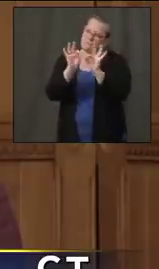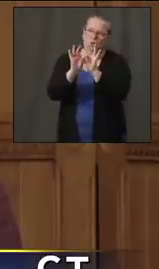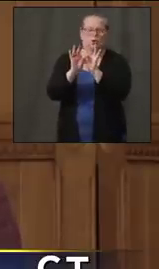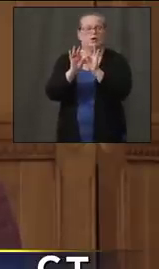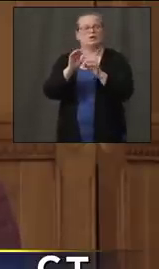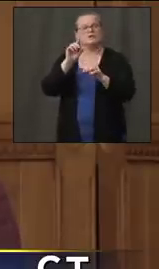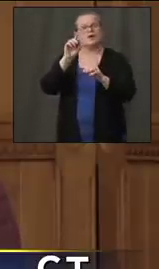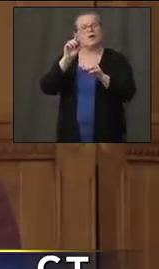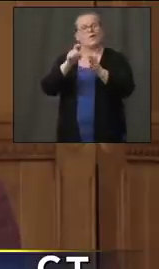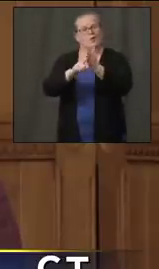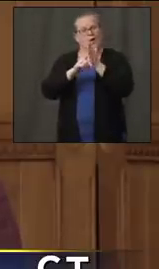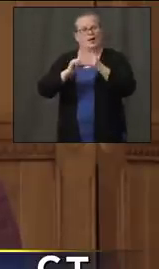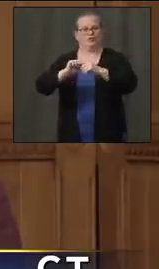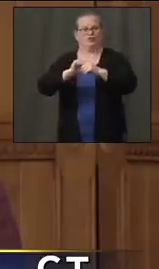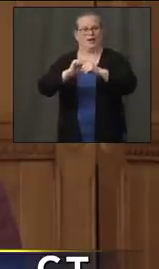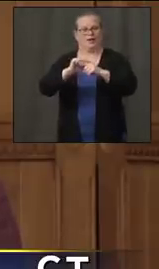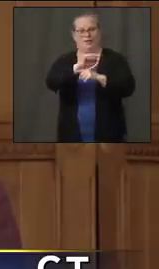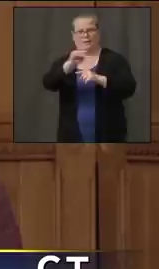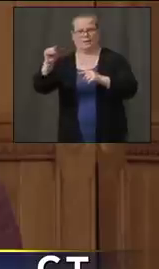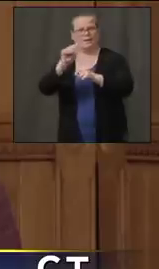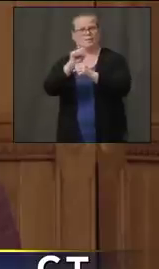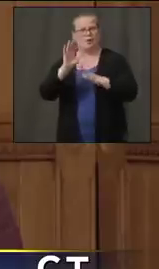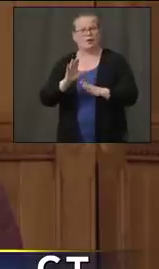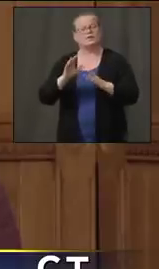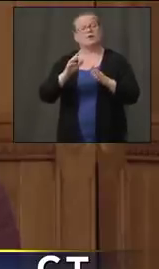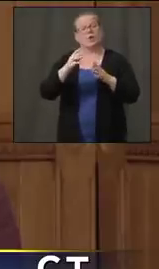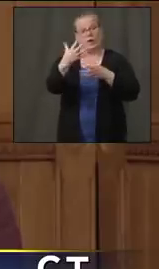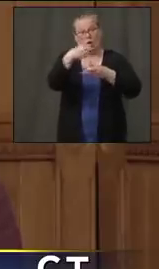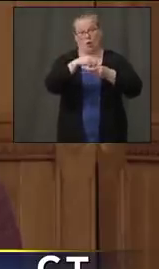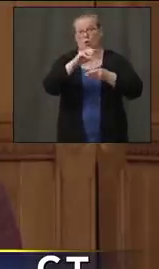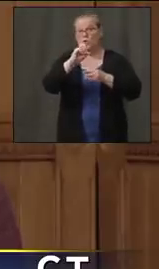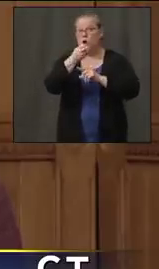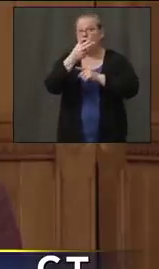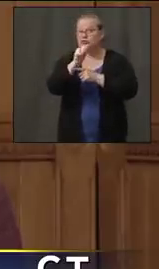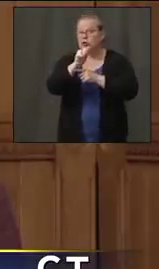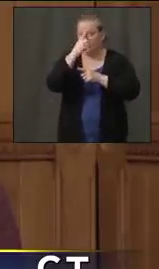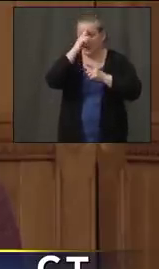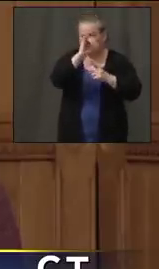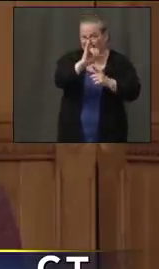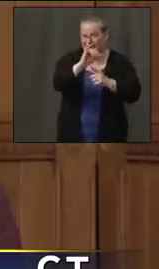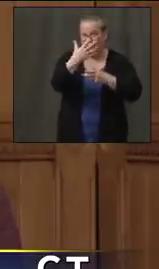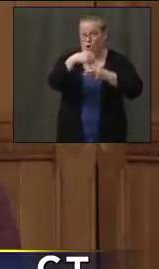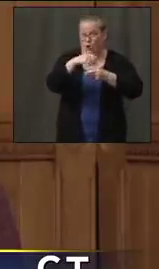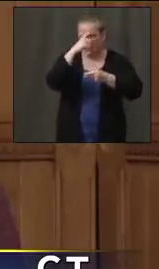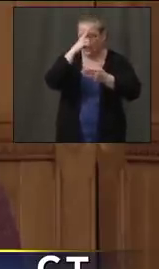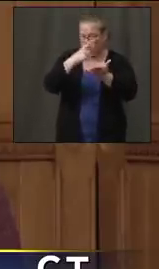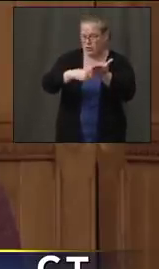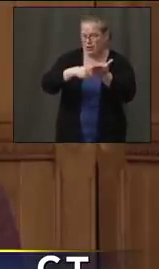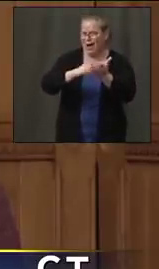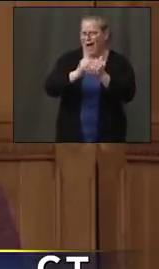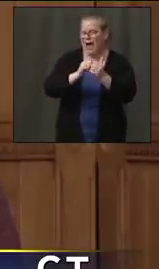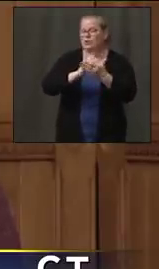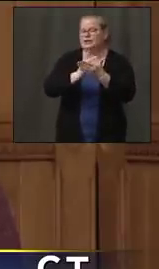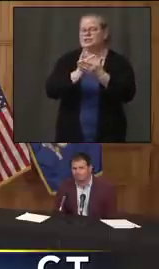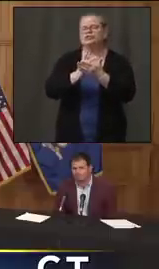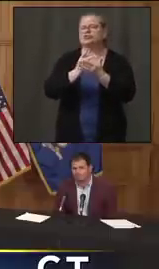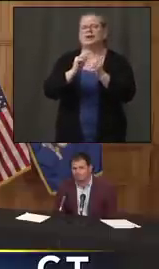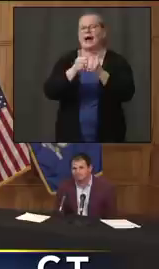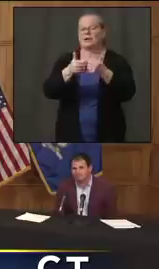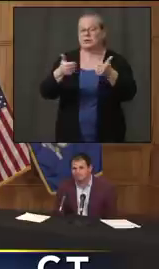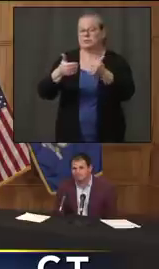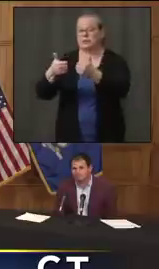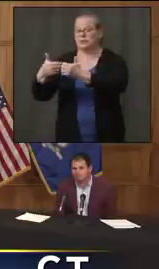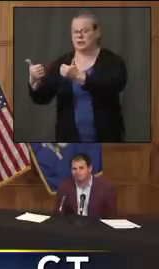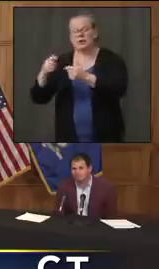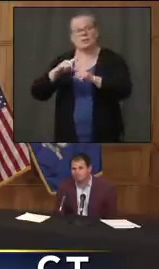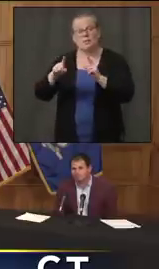of employees as well as the posting of these rules and making sure that everyone is aware, including the employees in the kitchen, on this. But are there limits